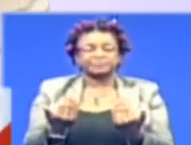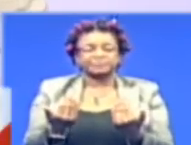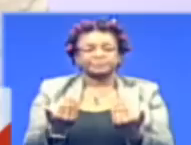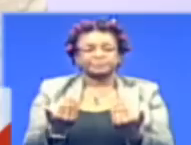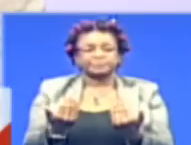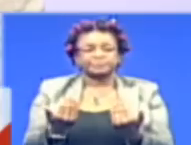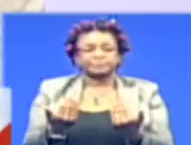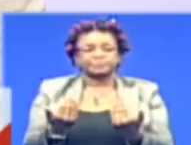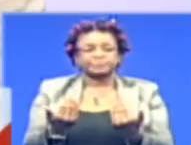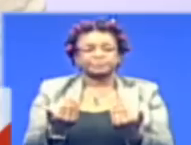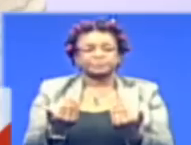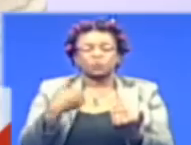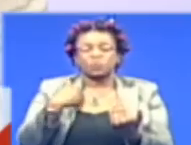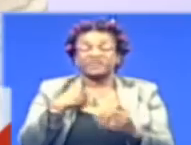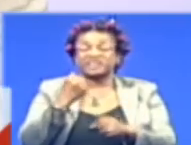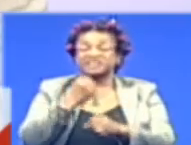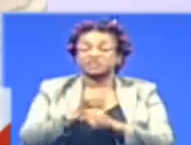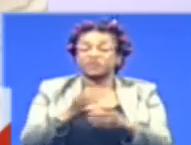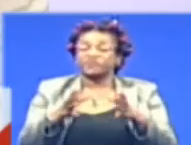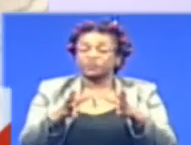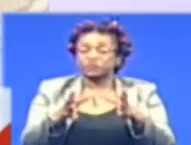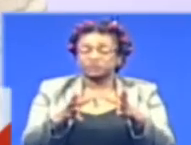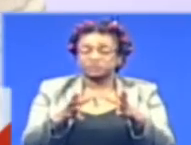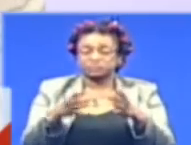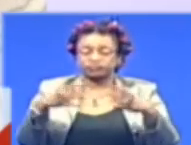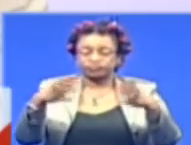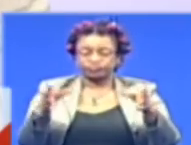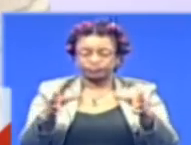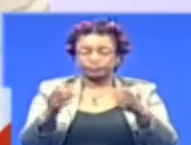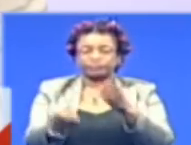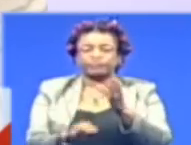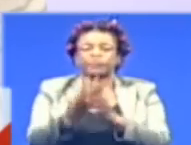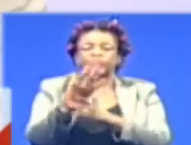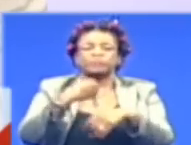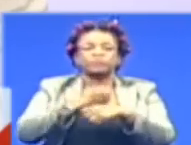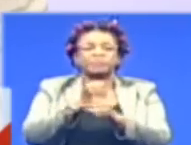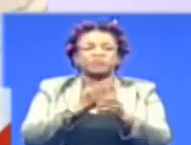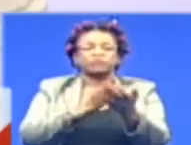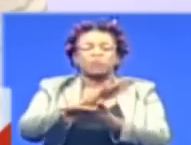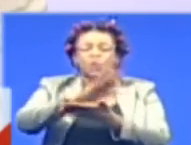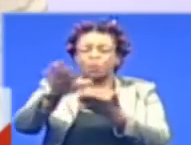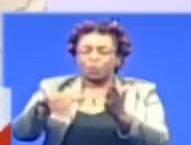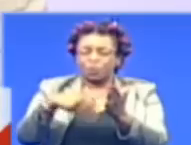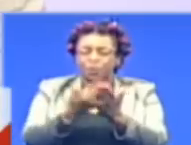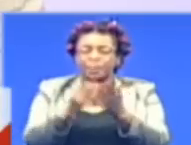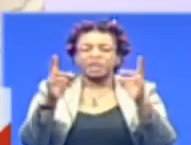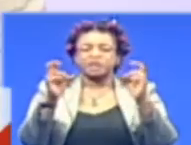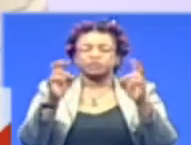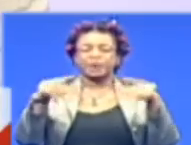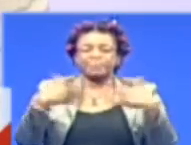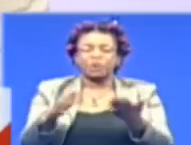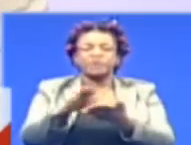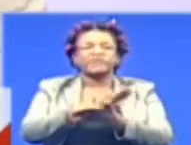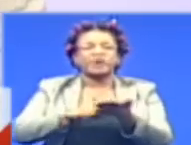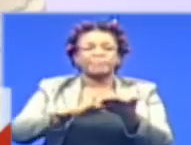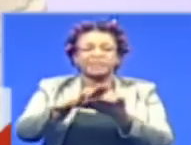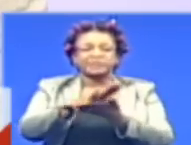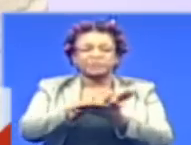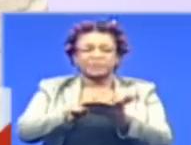there's a task force which has also been formed to ensure that all the issues to do with environmental degradation are